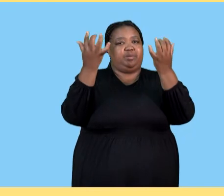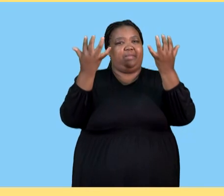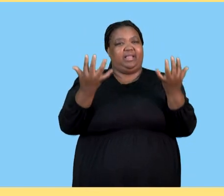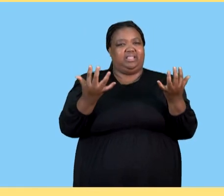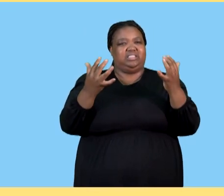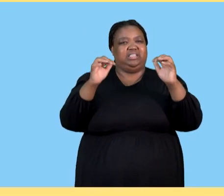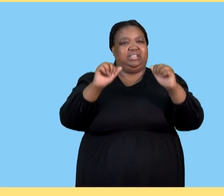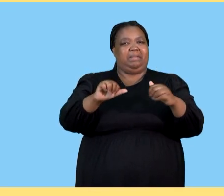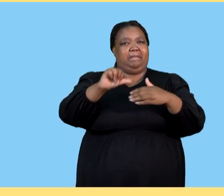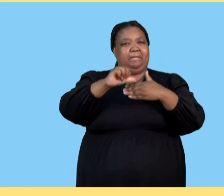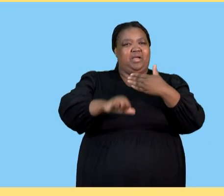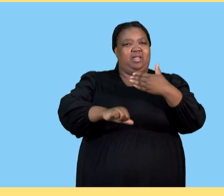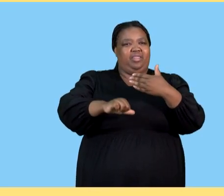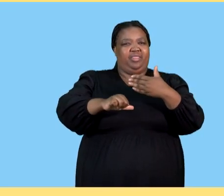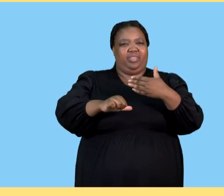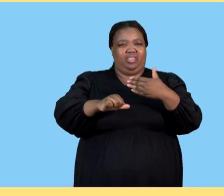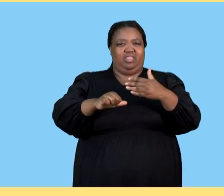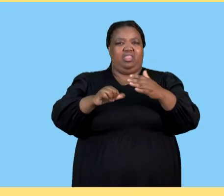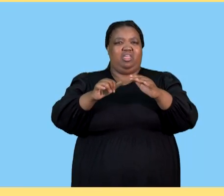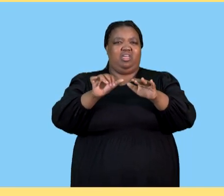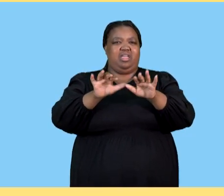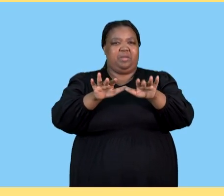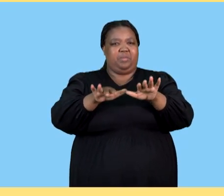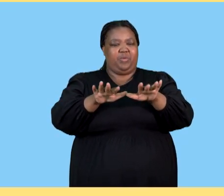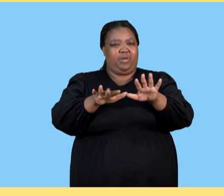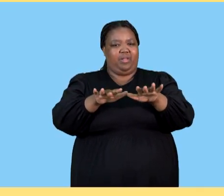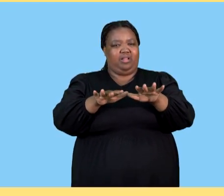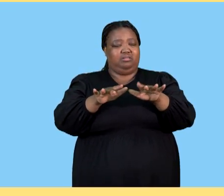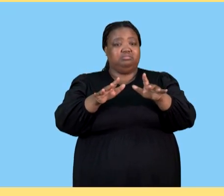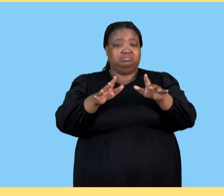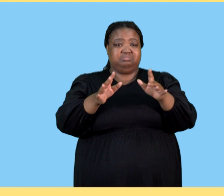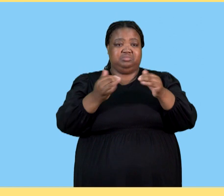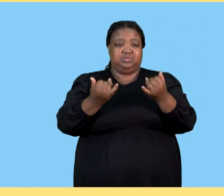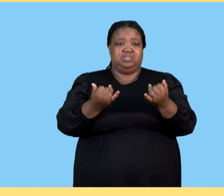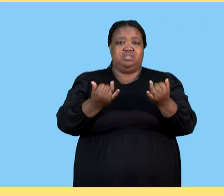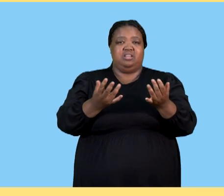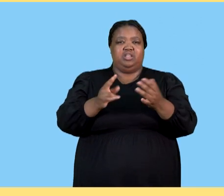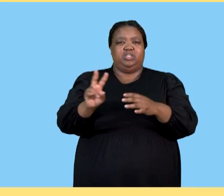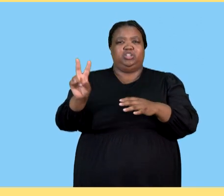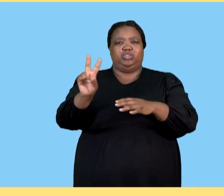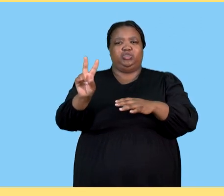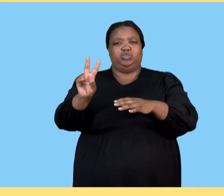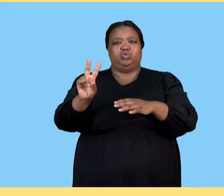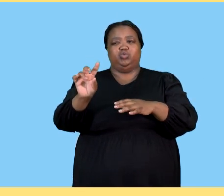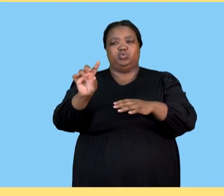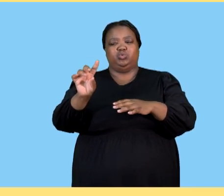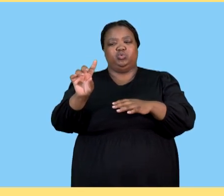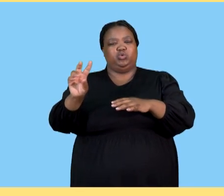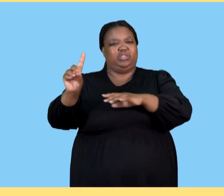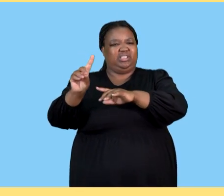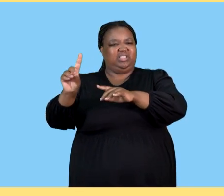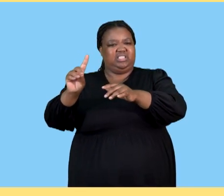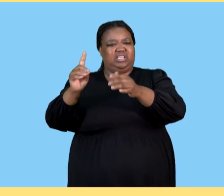Parrot Traders for the month of April. And we are required to calculate A to D in the cash